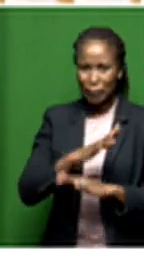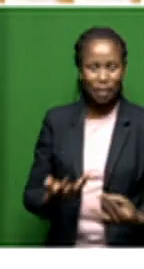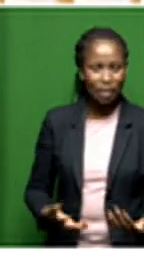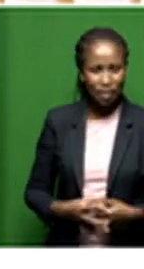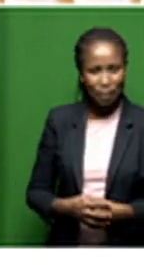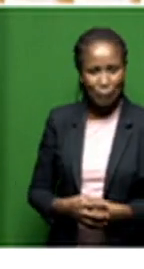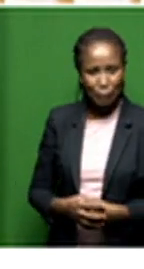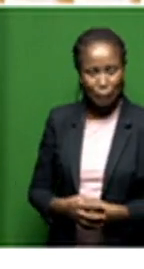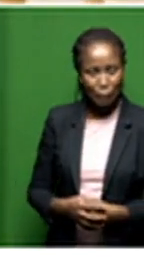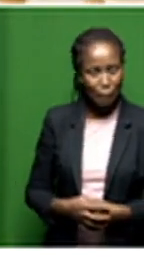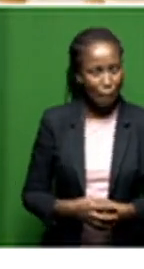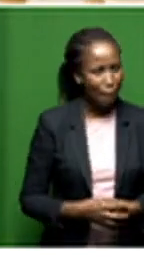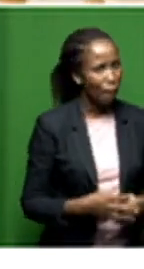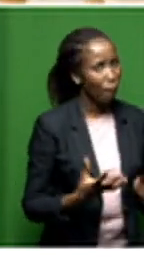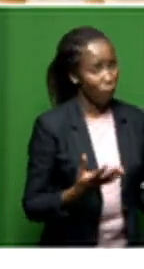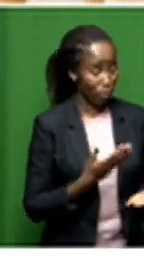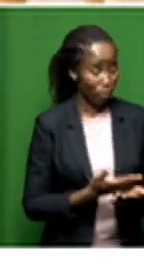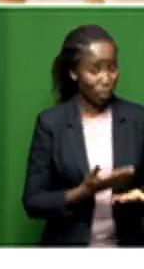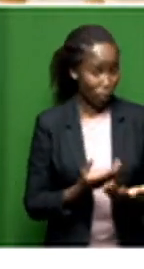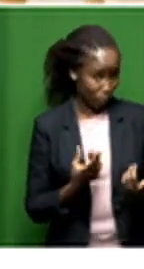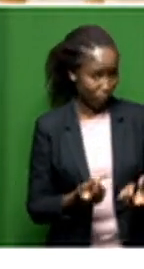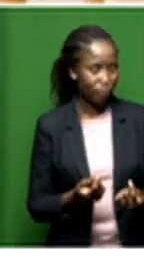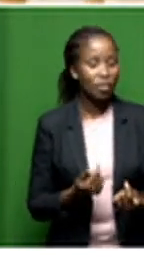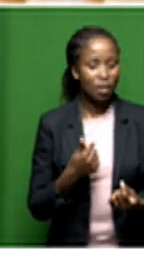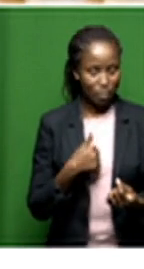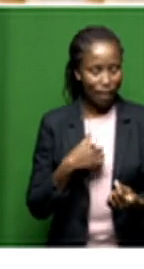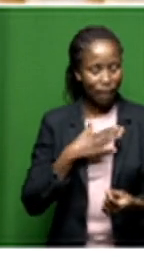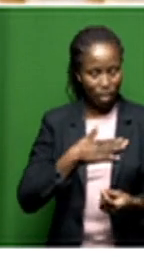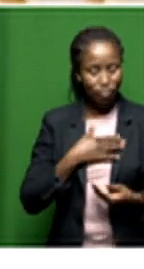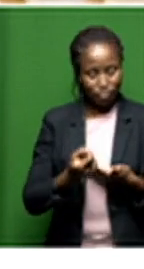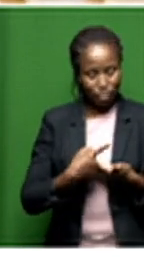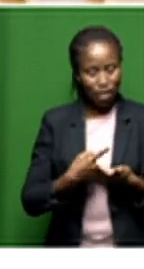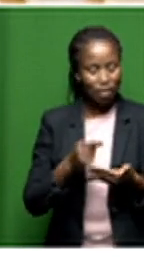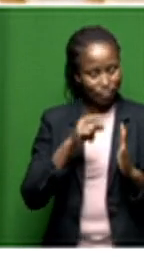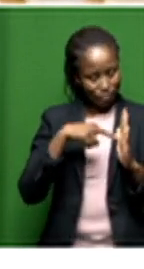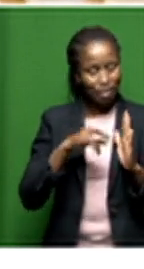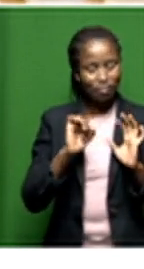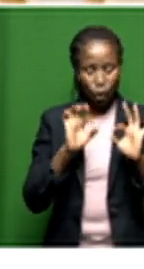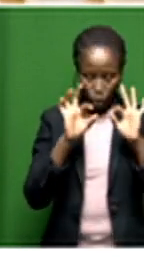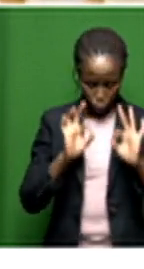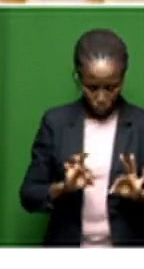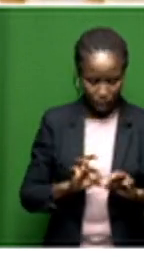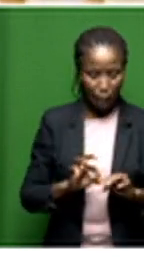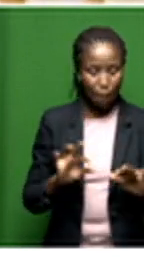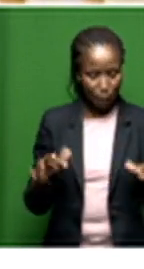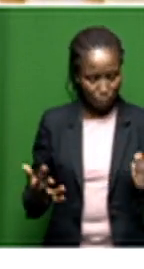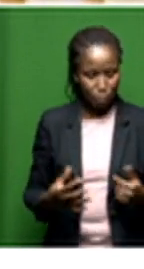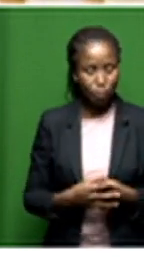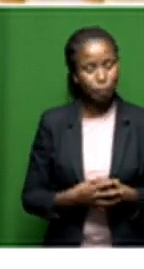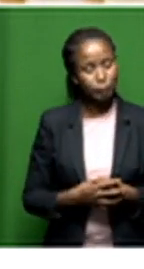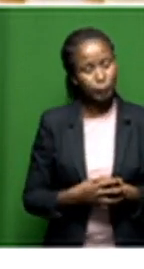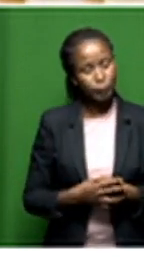If I can, and I fully feel the residents are correct. They certainly are venting the day-to-day lives,